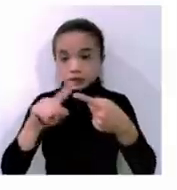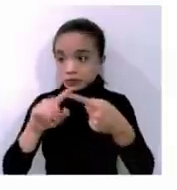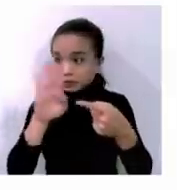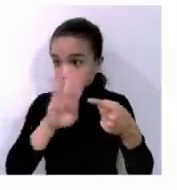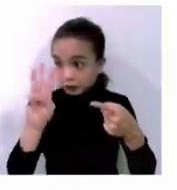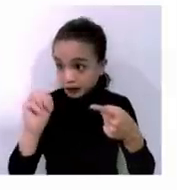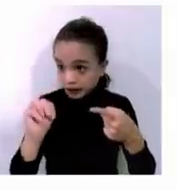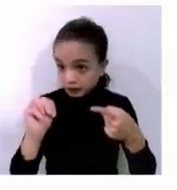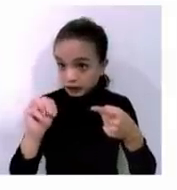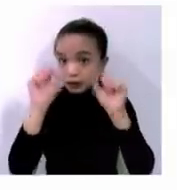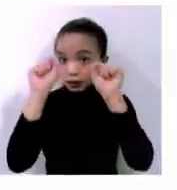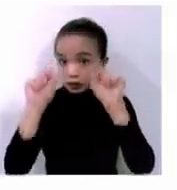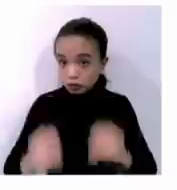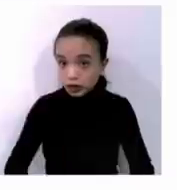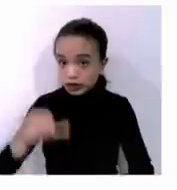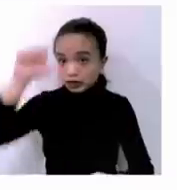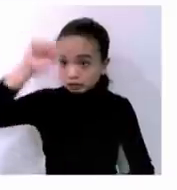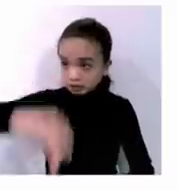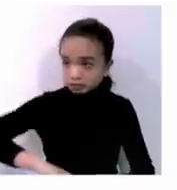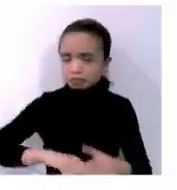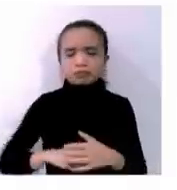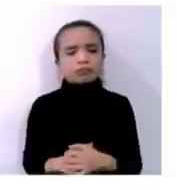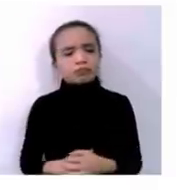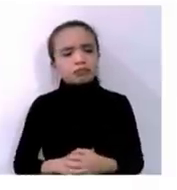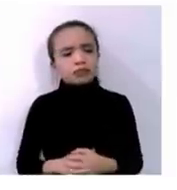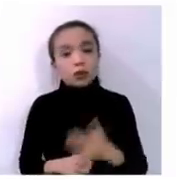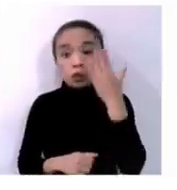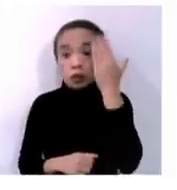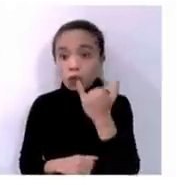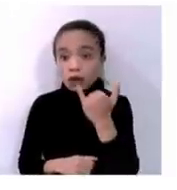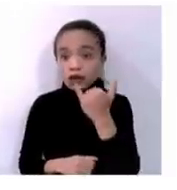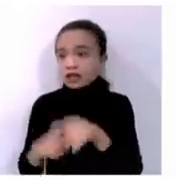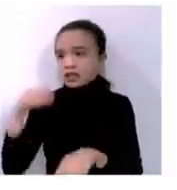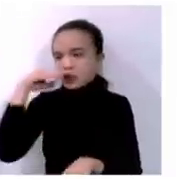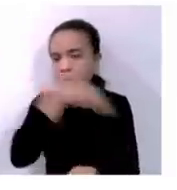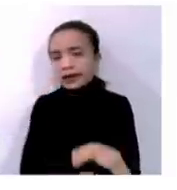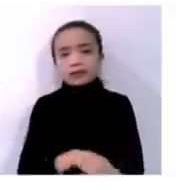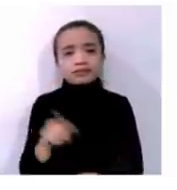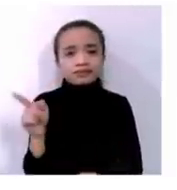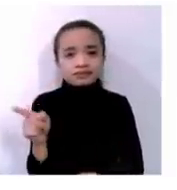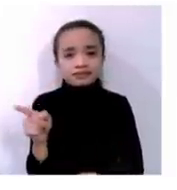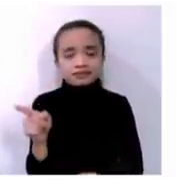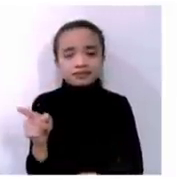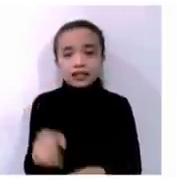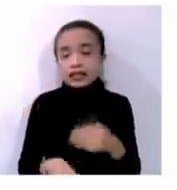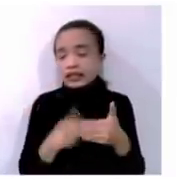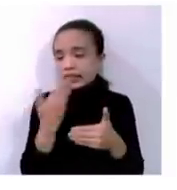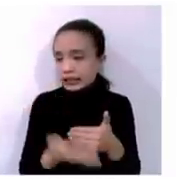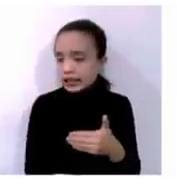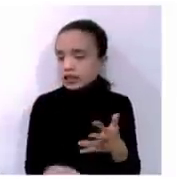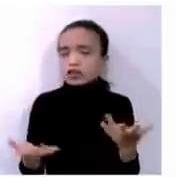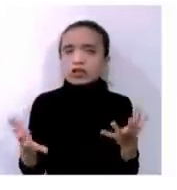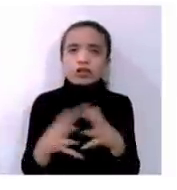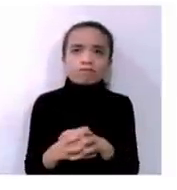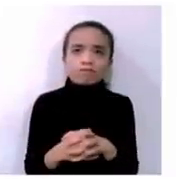can lose this election because of his lies. And precisely because of